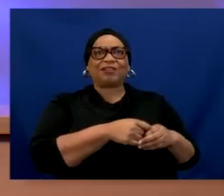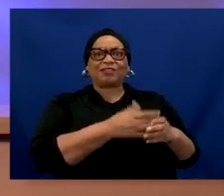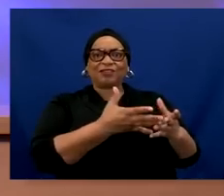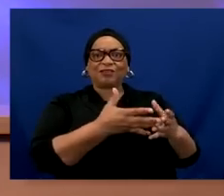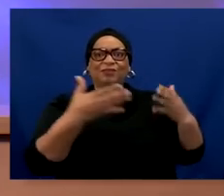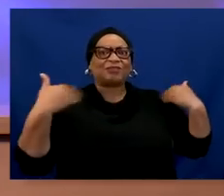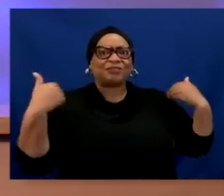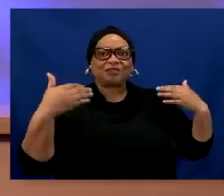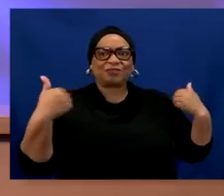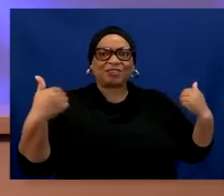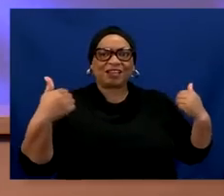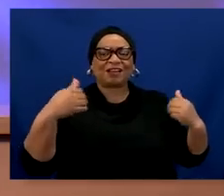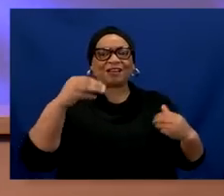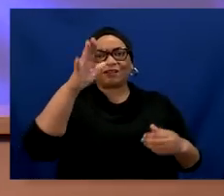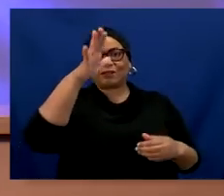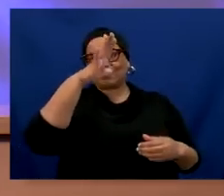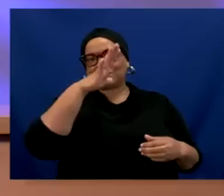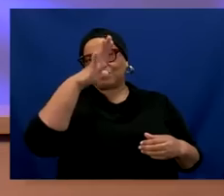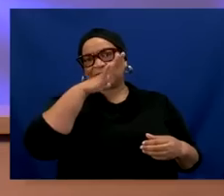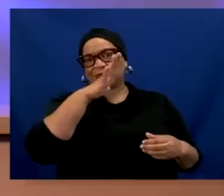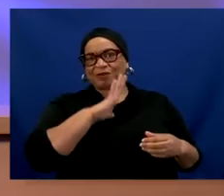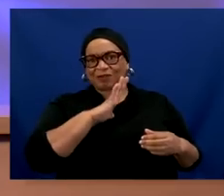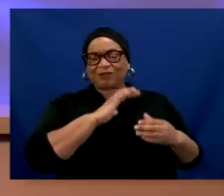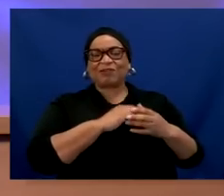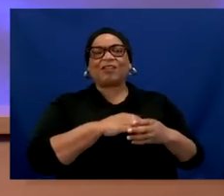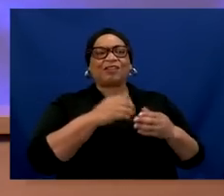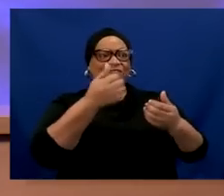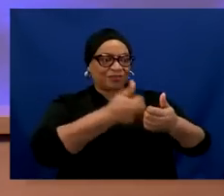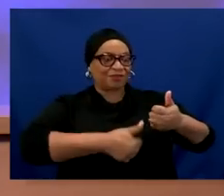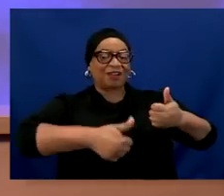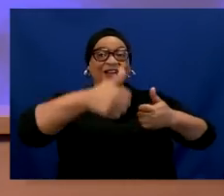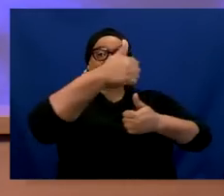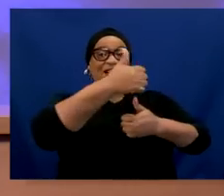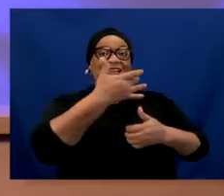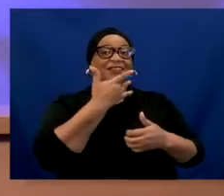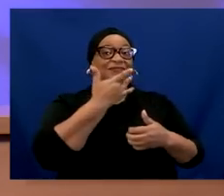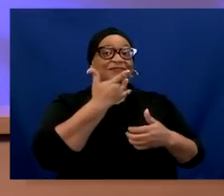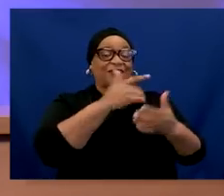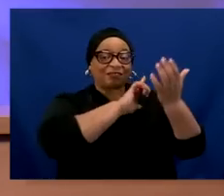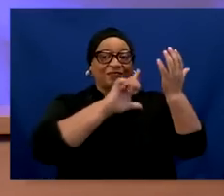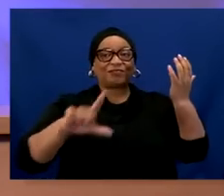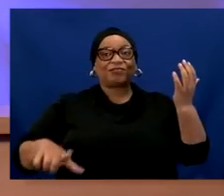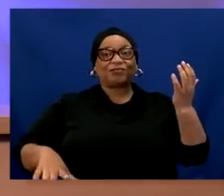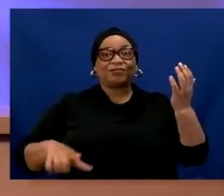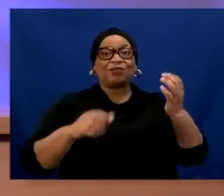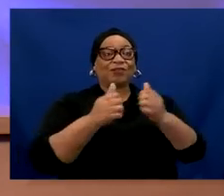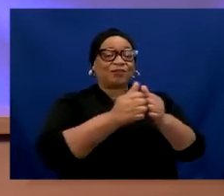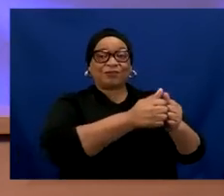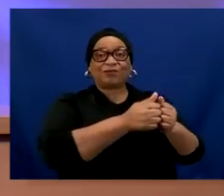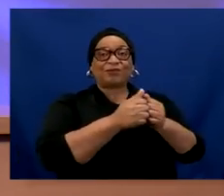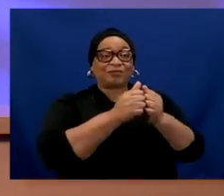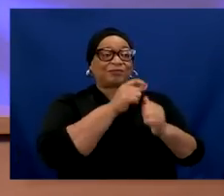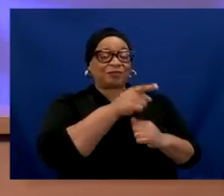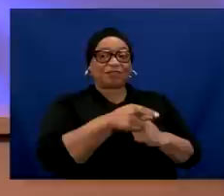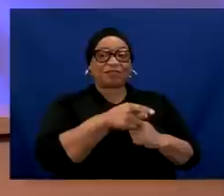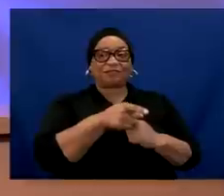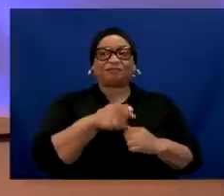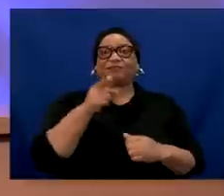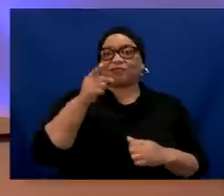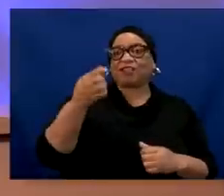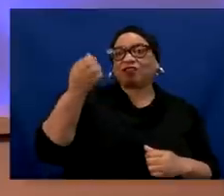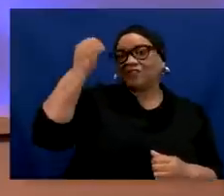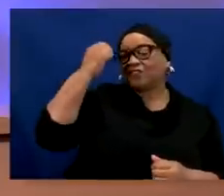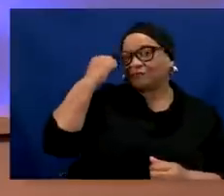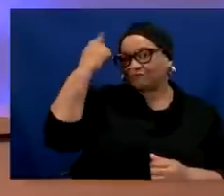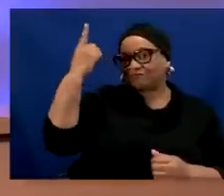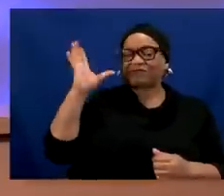early teens, you're highly favored. The Lord is with you. Okay, still the same people over here got it. I got to make sure the folk over here get it.